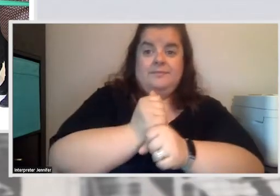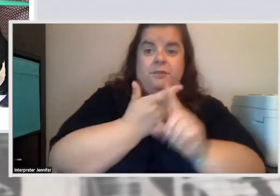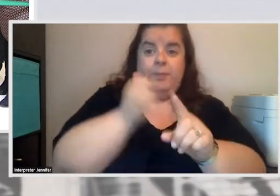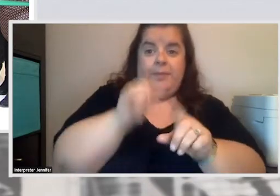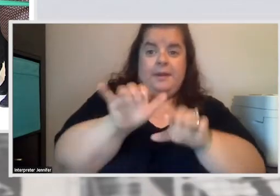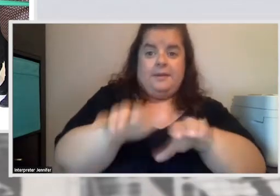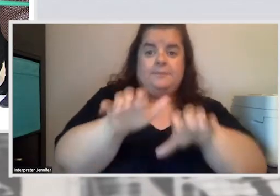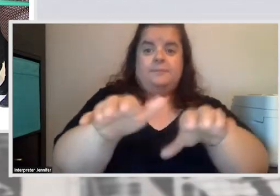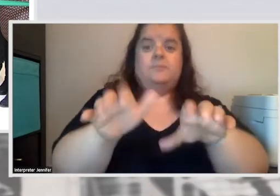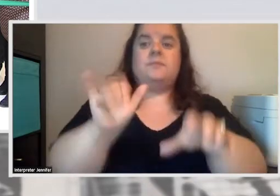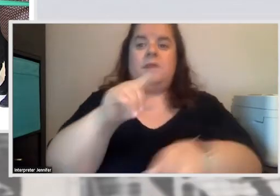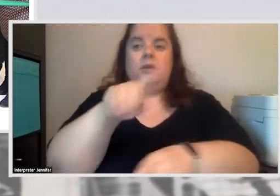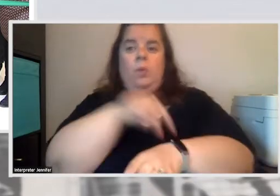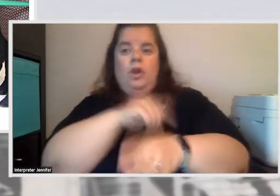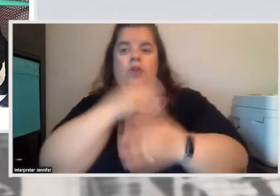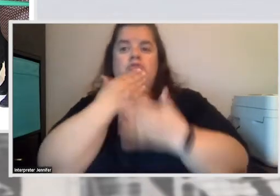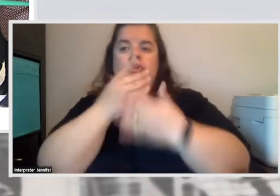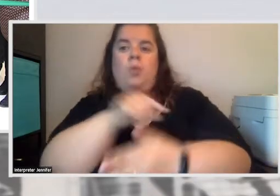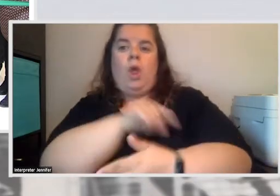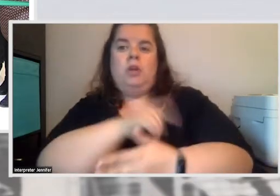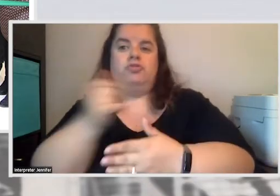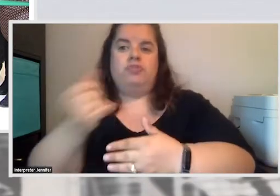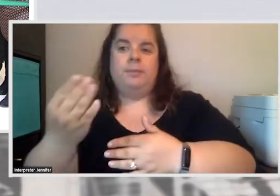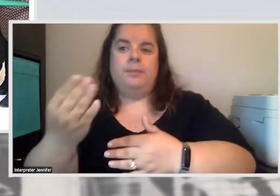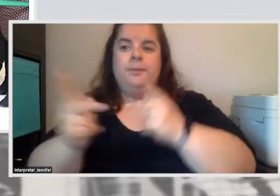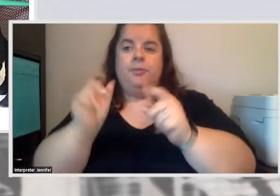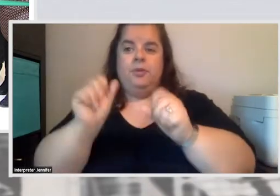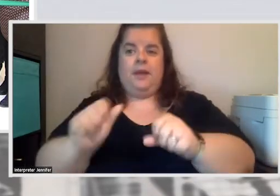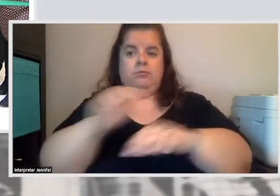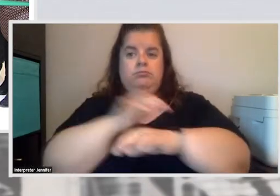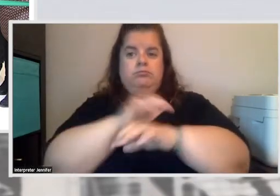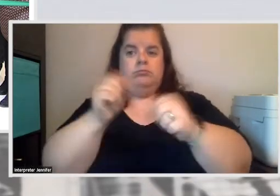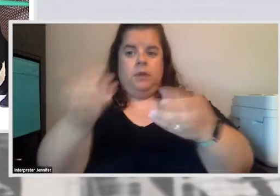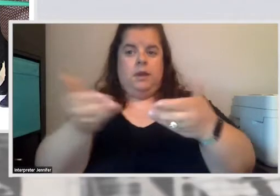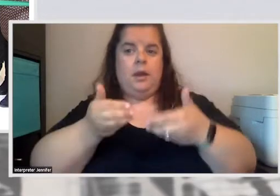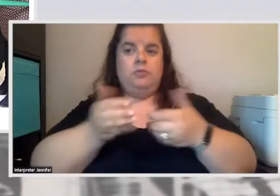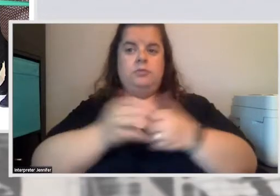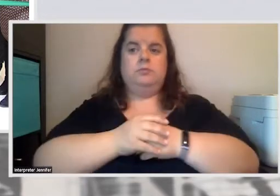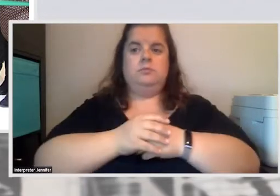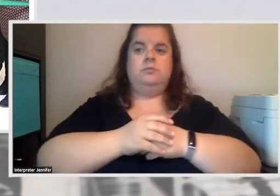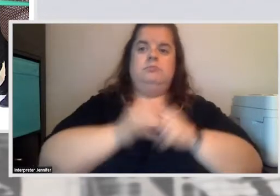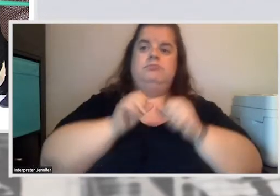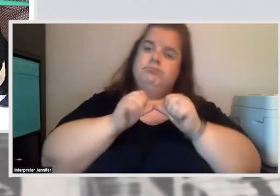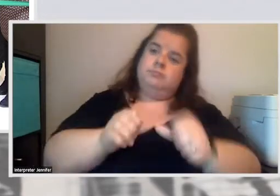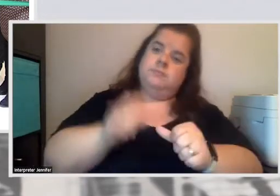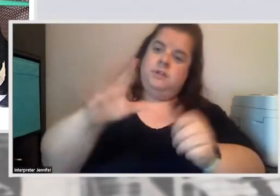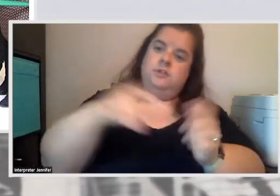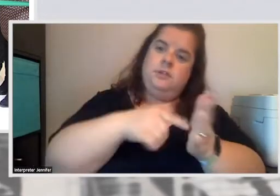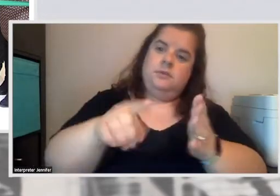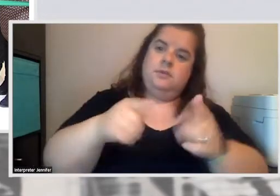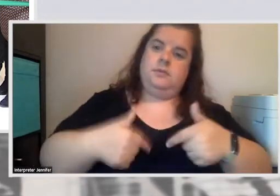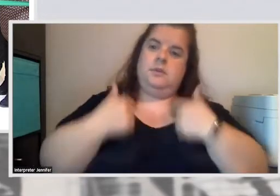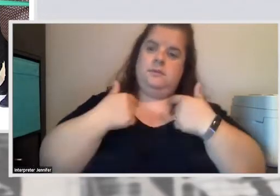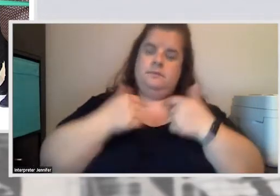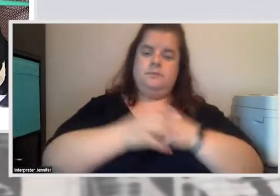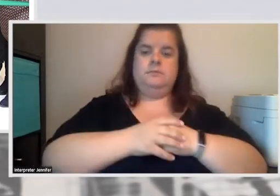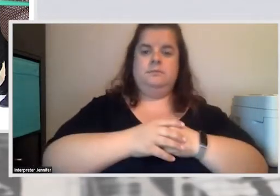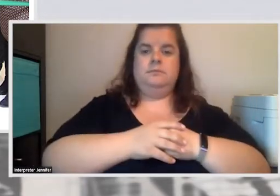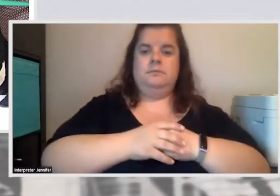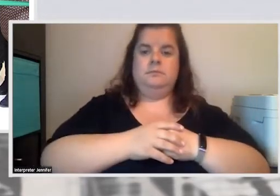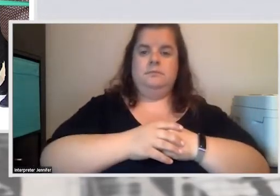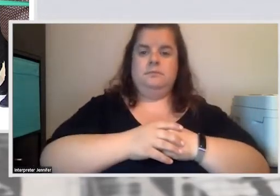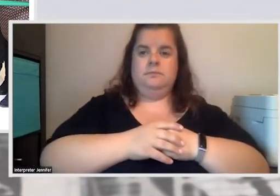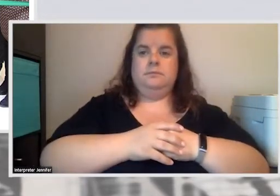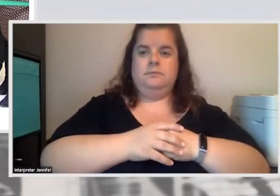that are quality jobs that folks can get that will sustain one's life and have quality jobs and make sure